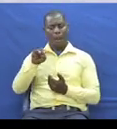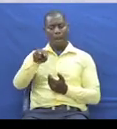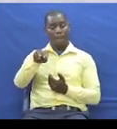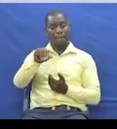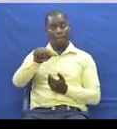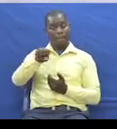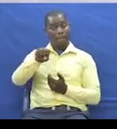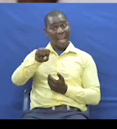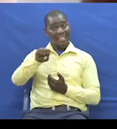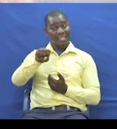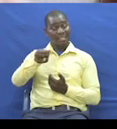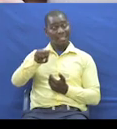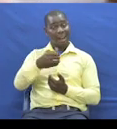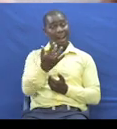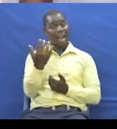number.